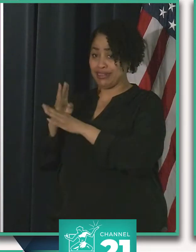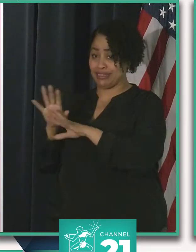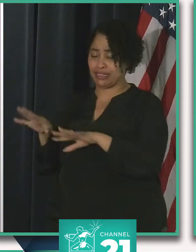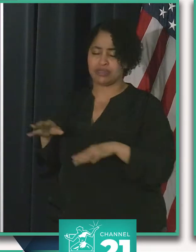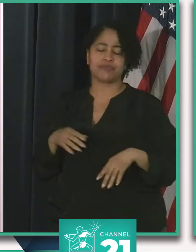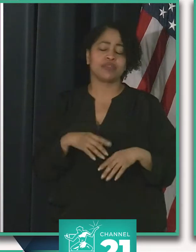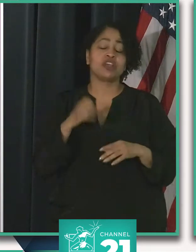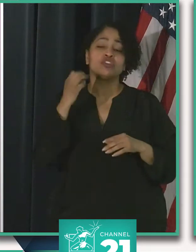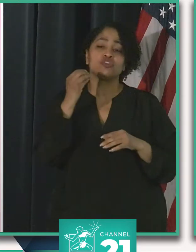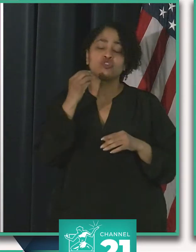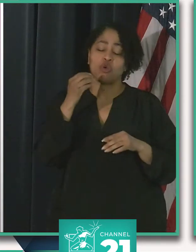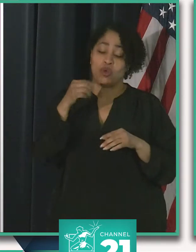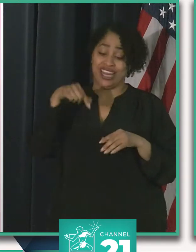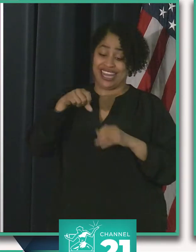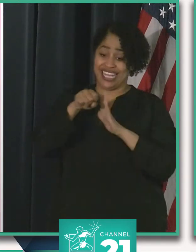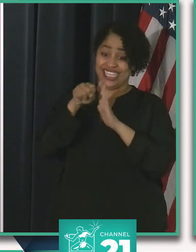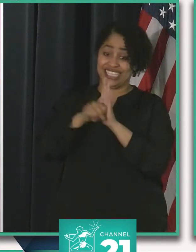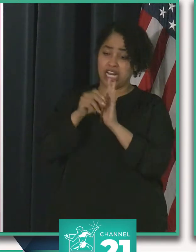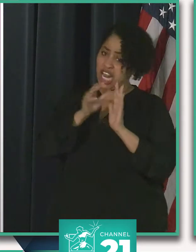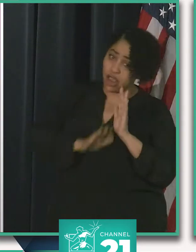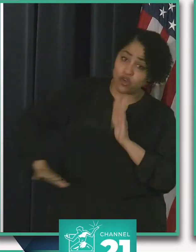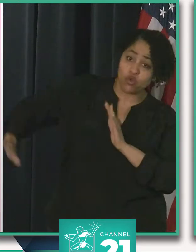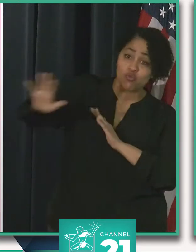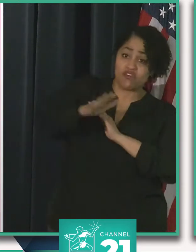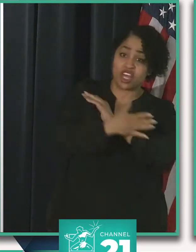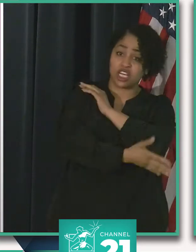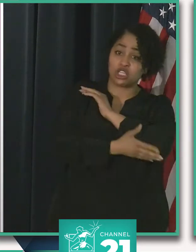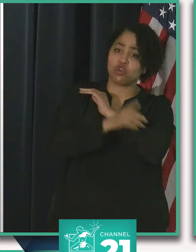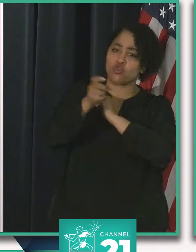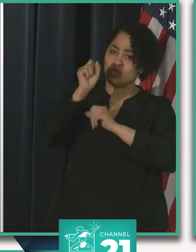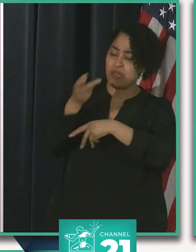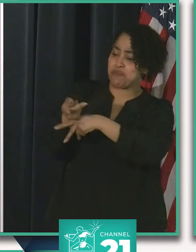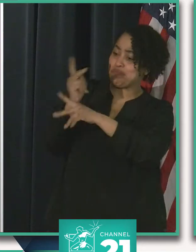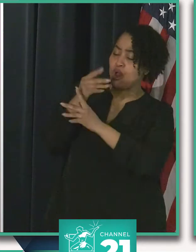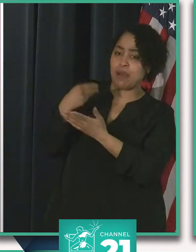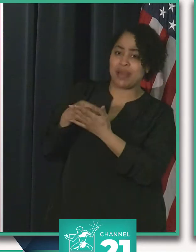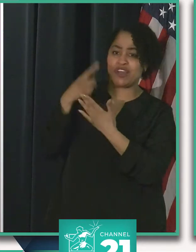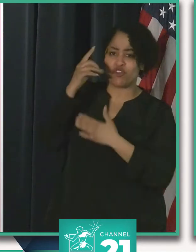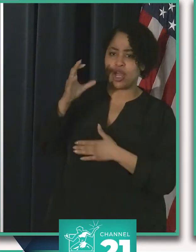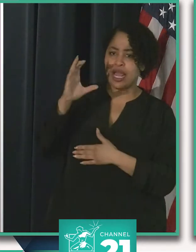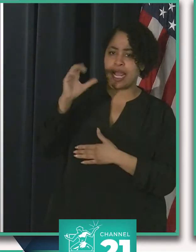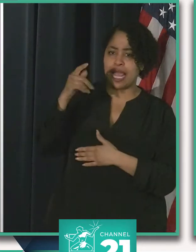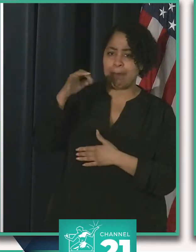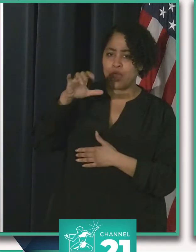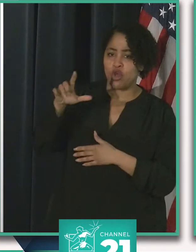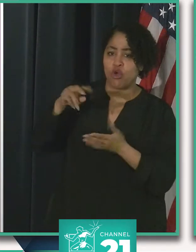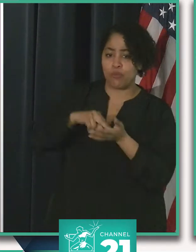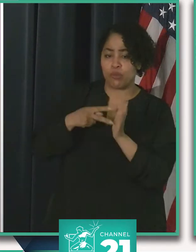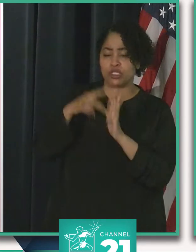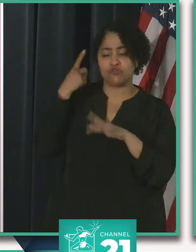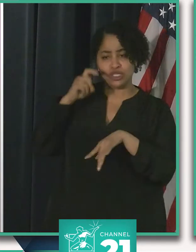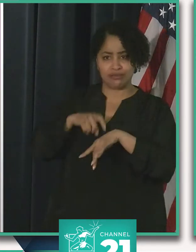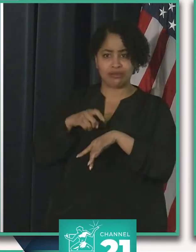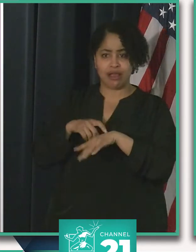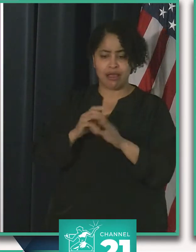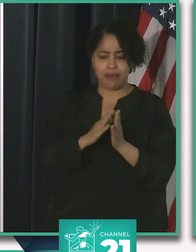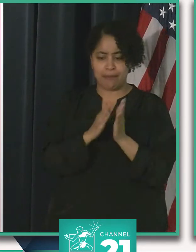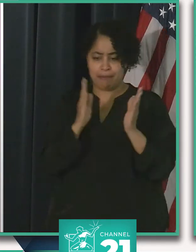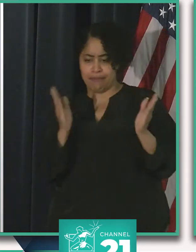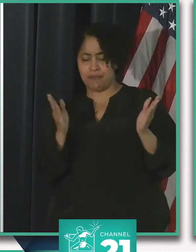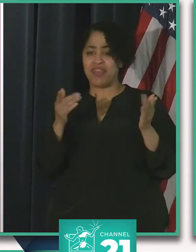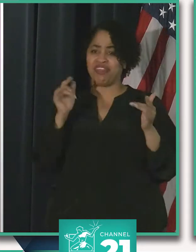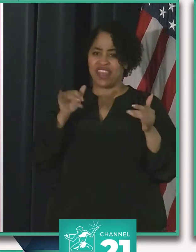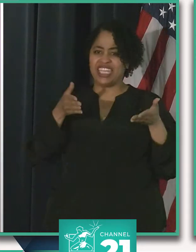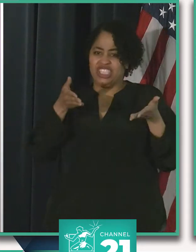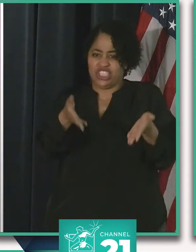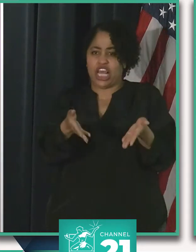really everywhere in the country, is that you can borrow money for a capital purpose for the period of time that it's there.